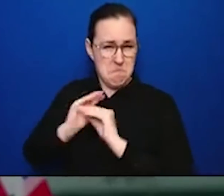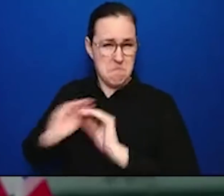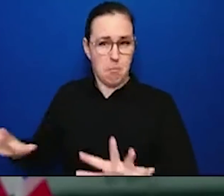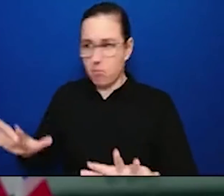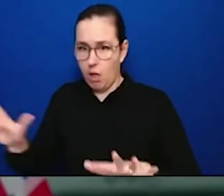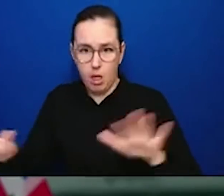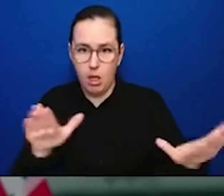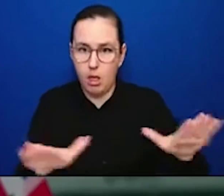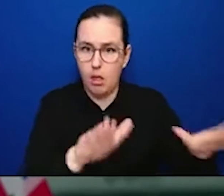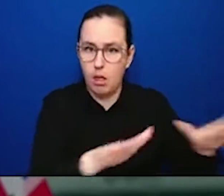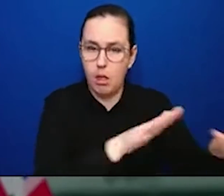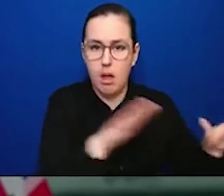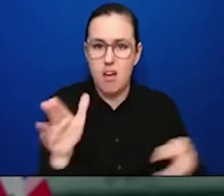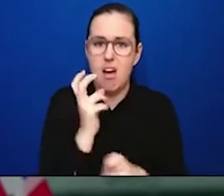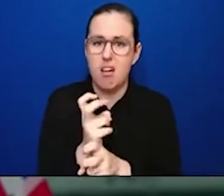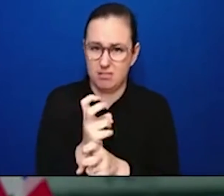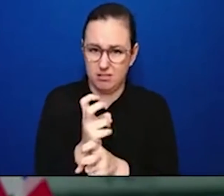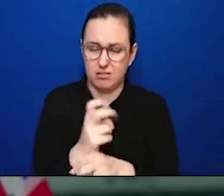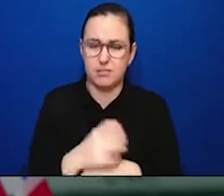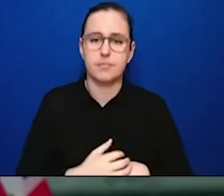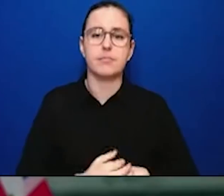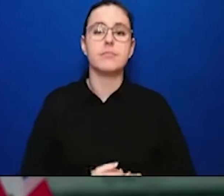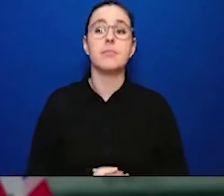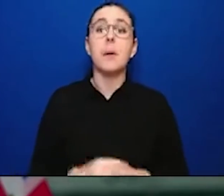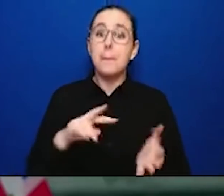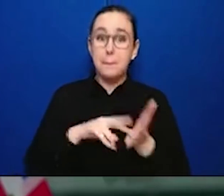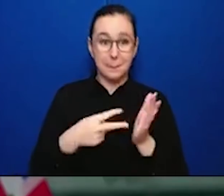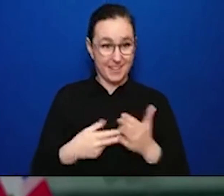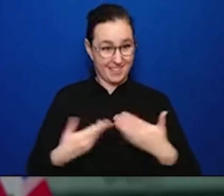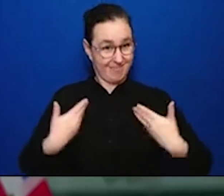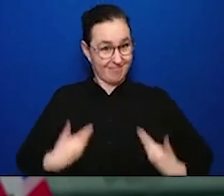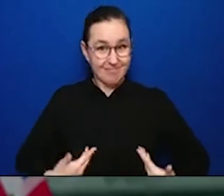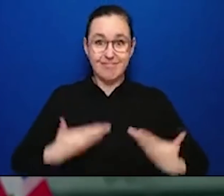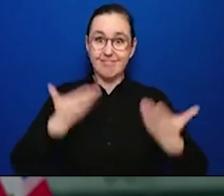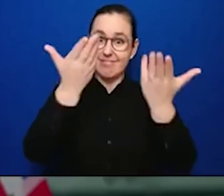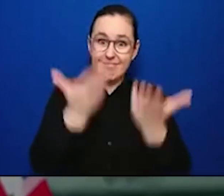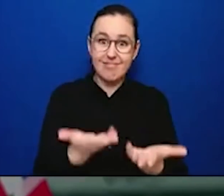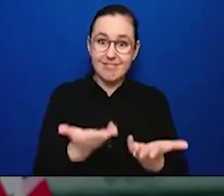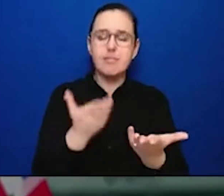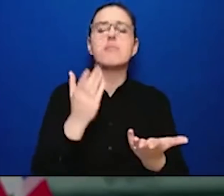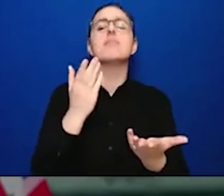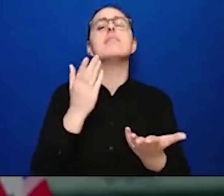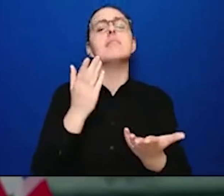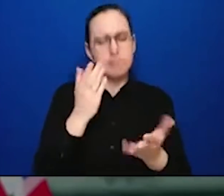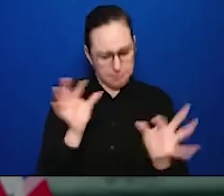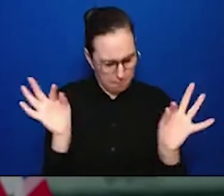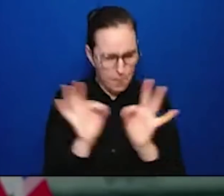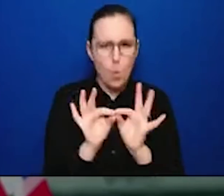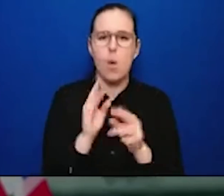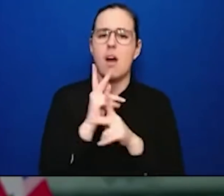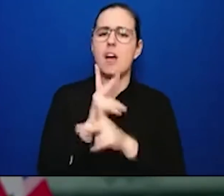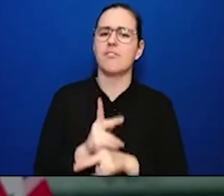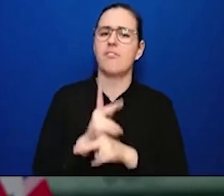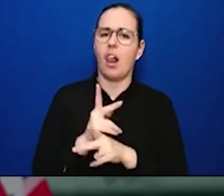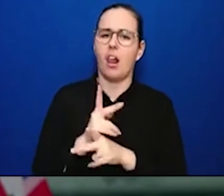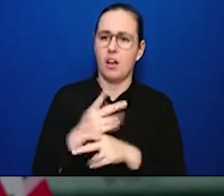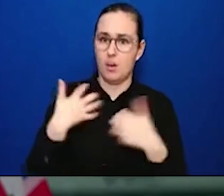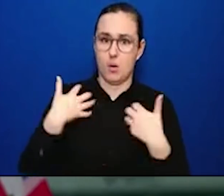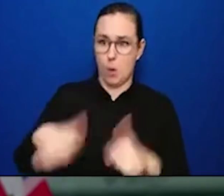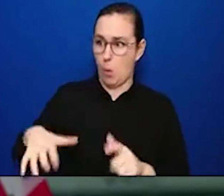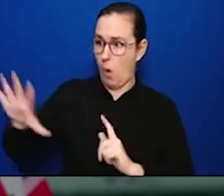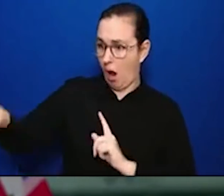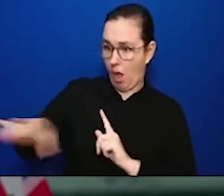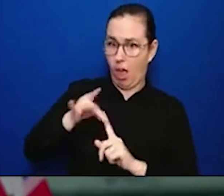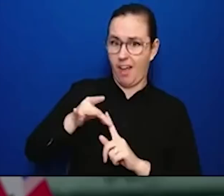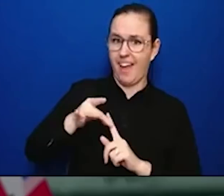prevent transmission to others. And our challenge across the board in the next few weeks will be dealing